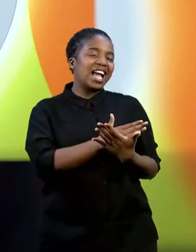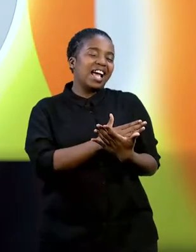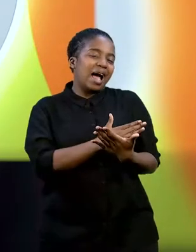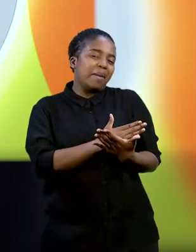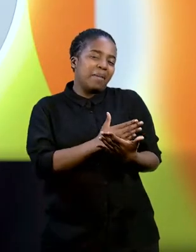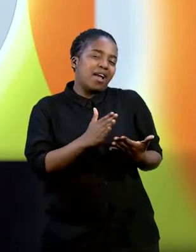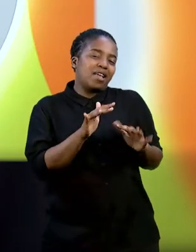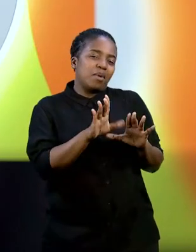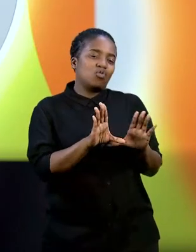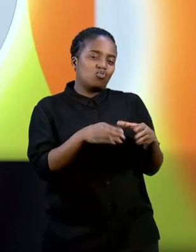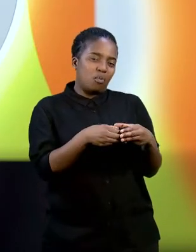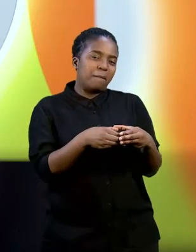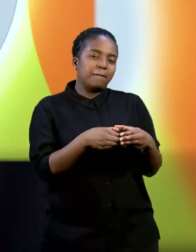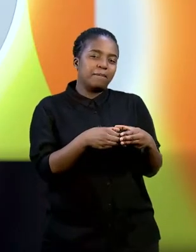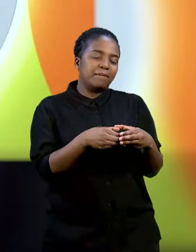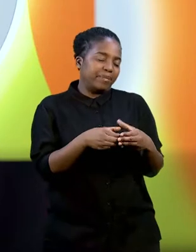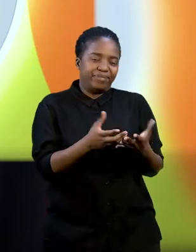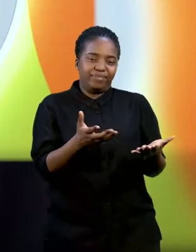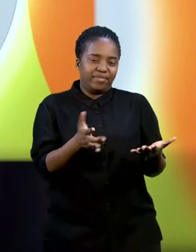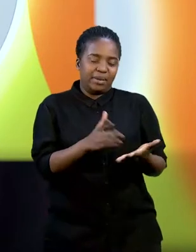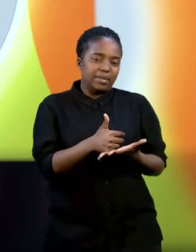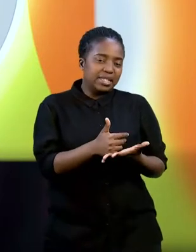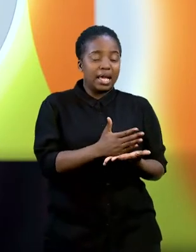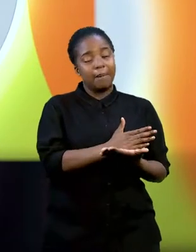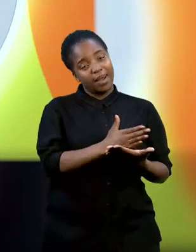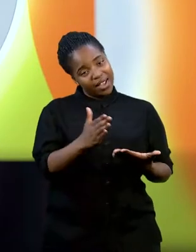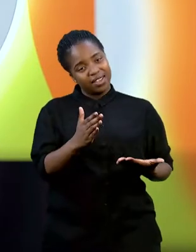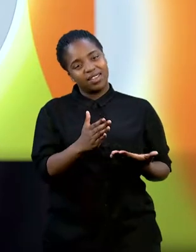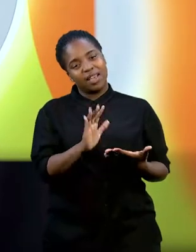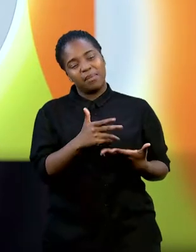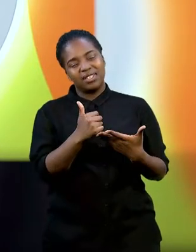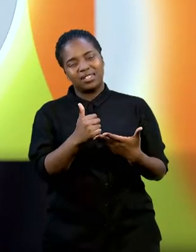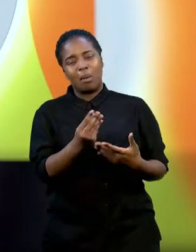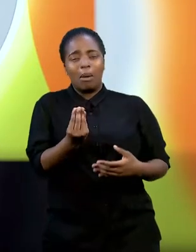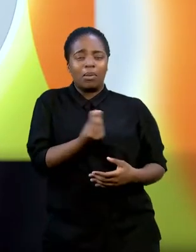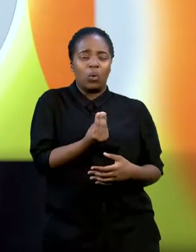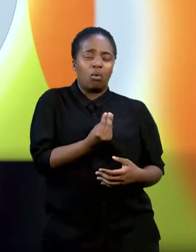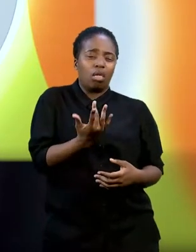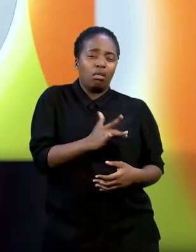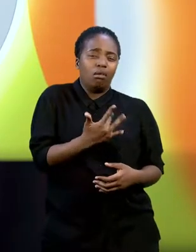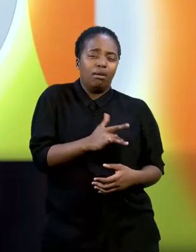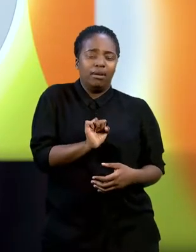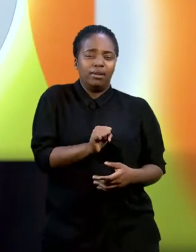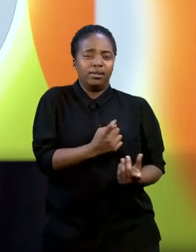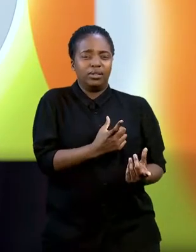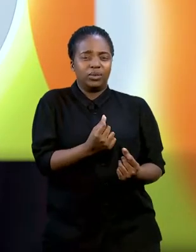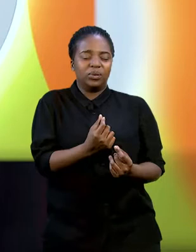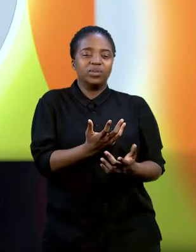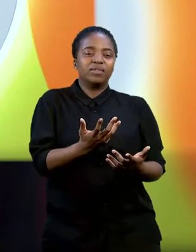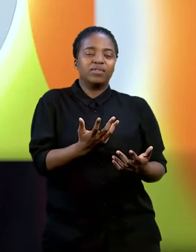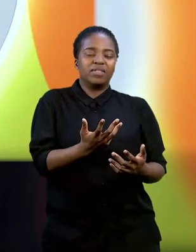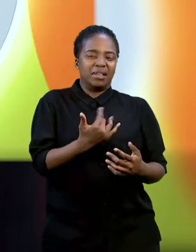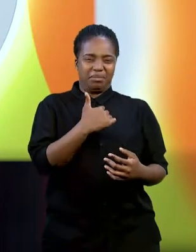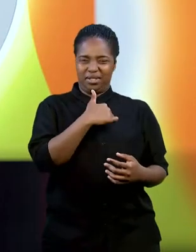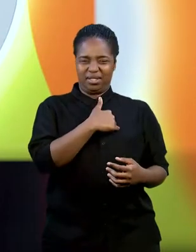bangata di-group-ung physio ga e bodutu ka nnete ke taba ya gore e botlhoko and then ne ke thola